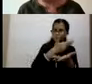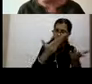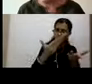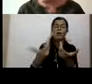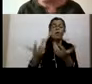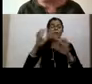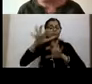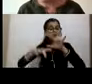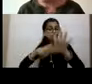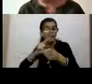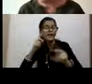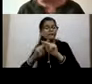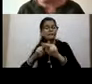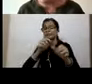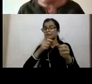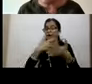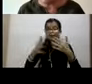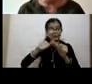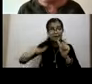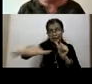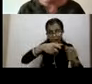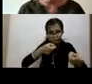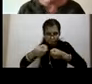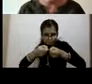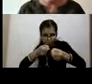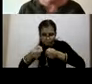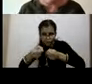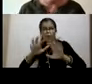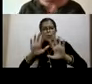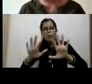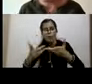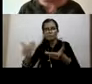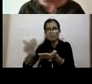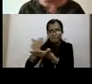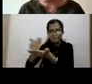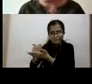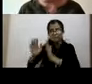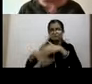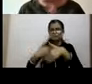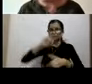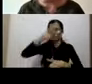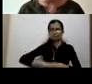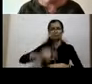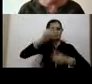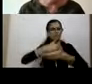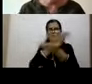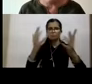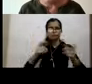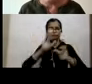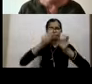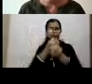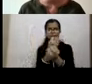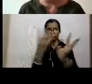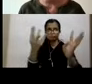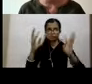If you manage the area and you don't actually hunt them out, there's every potential in a crowded country like India for humans and wildlife to coexist.